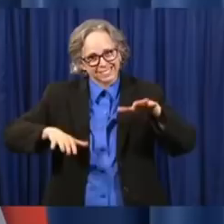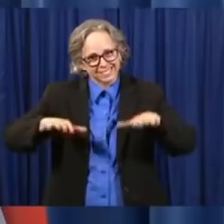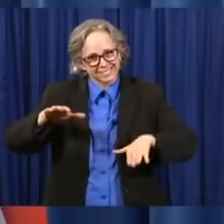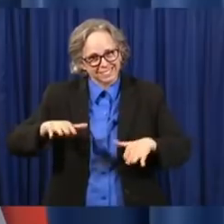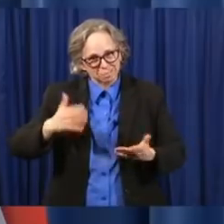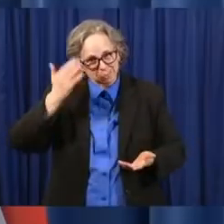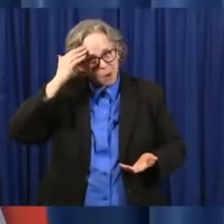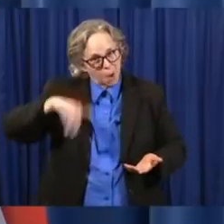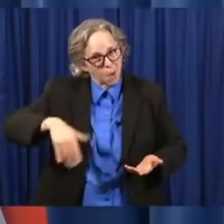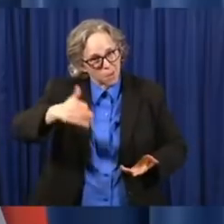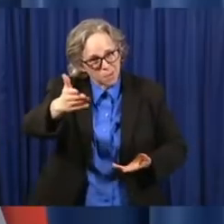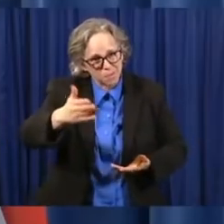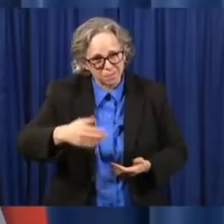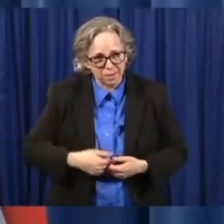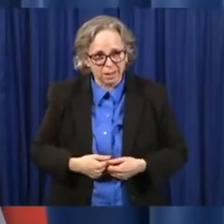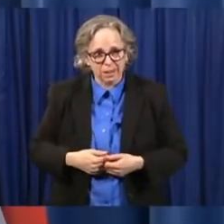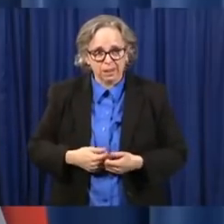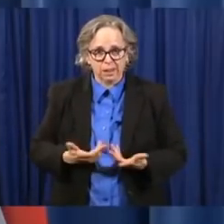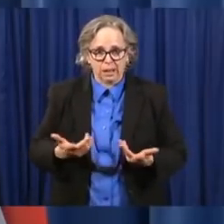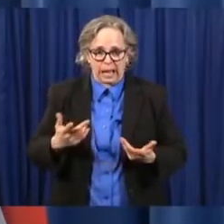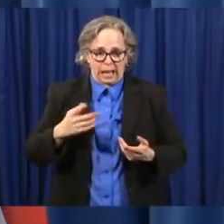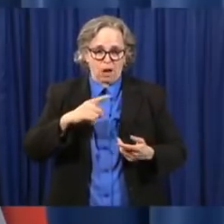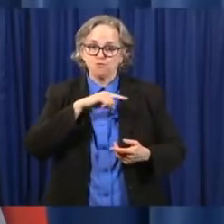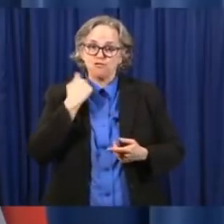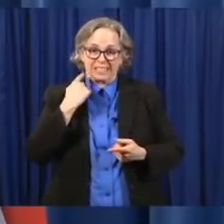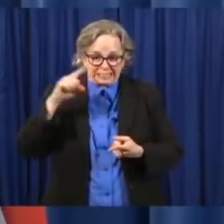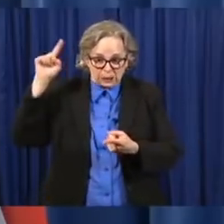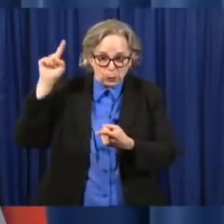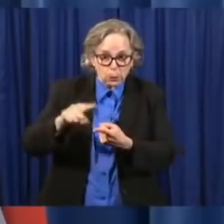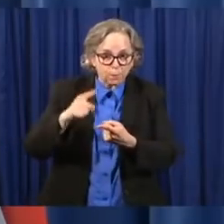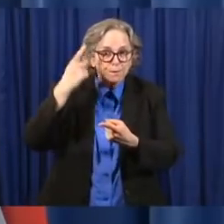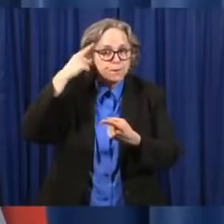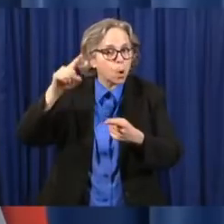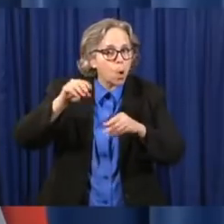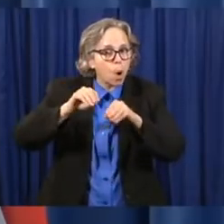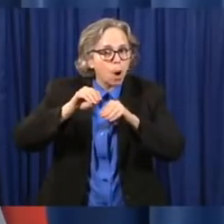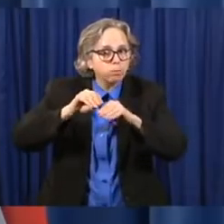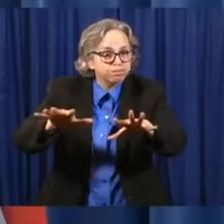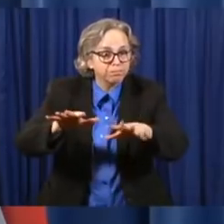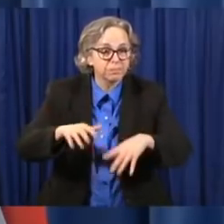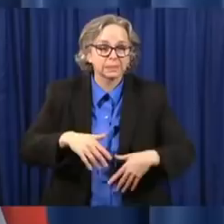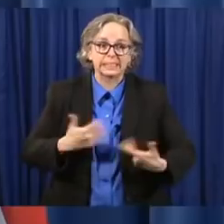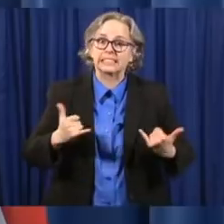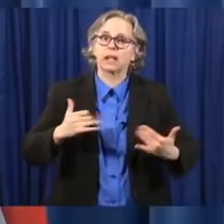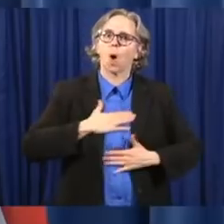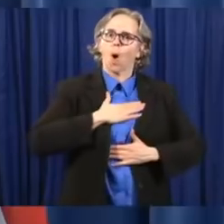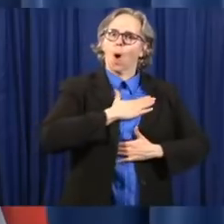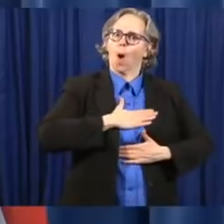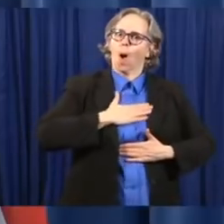reduce the risk of infection, but at the same time have a good time, let kids get out.